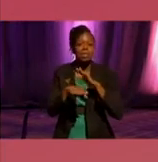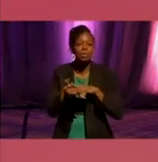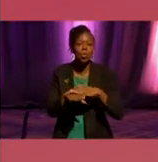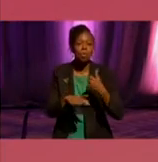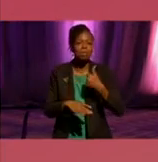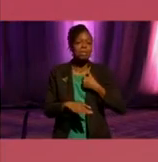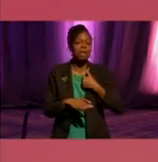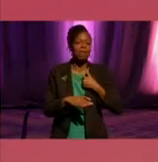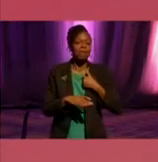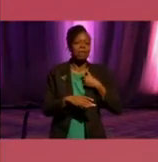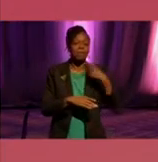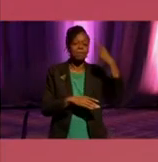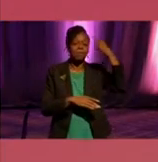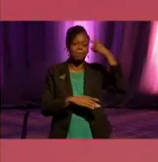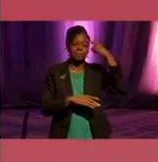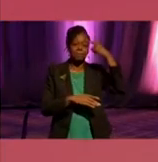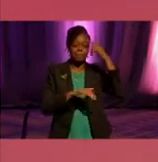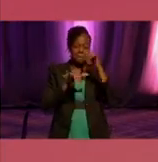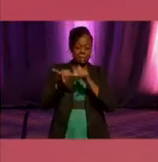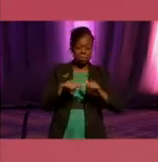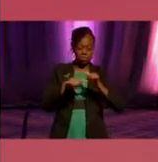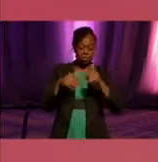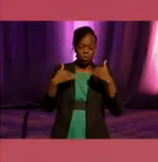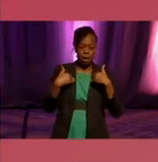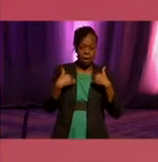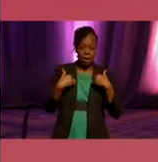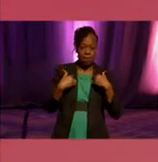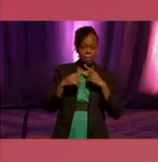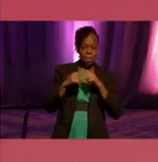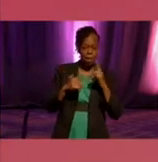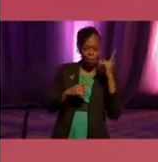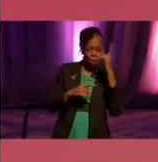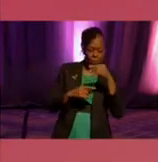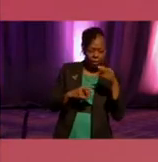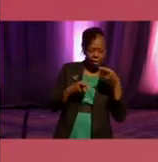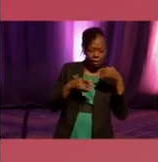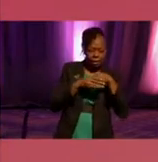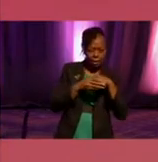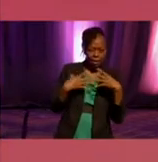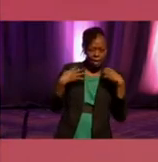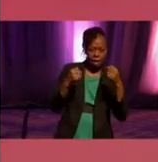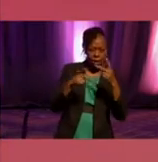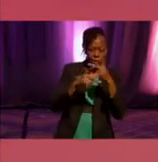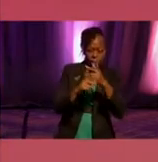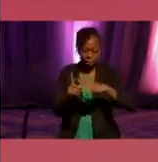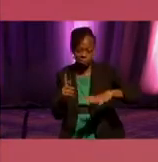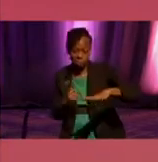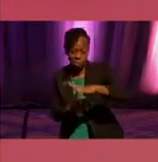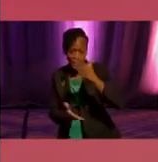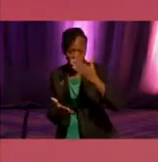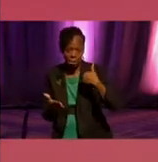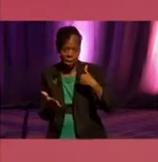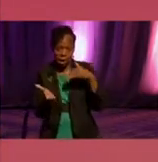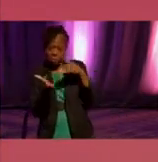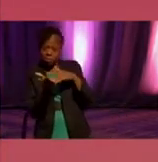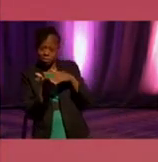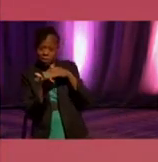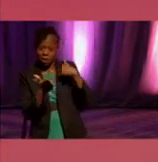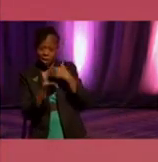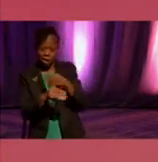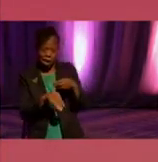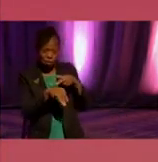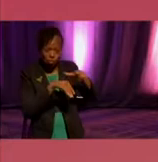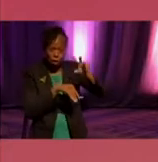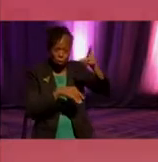that we have. And in the healthcare arena, how does that play out? That could be me as a physician. I could recommend